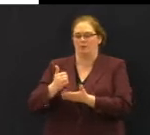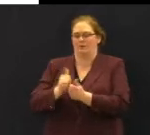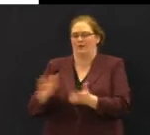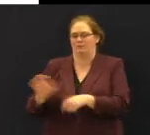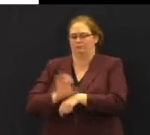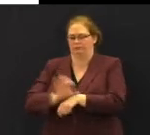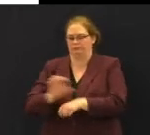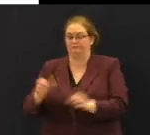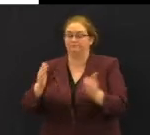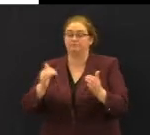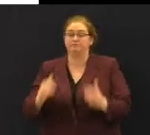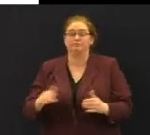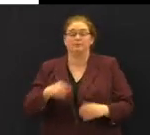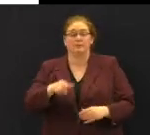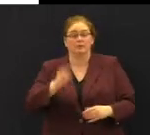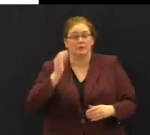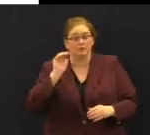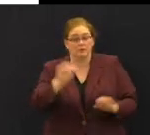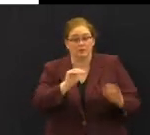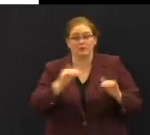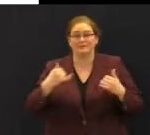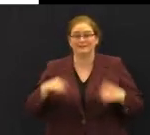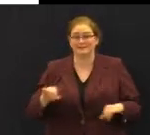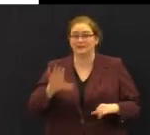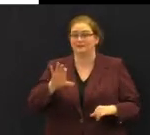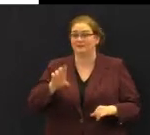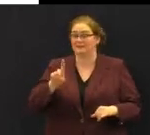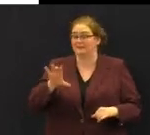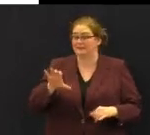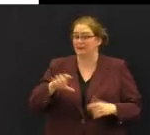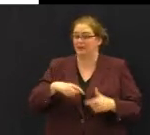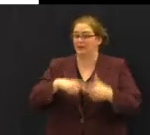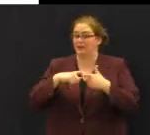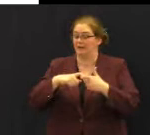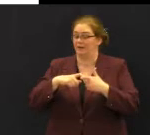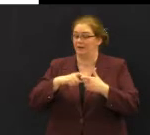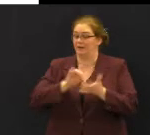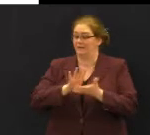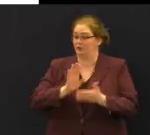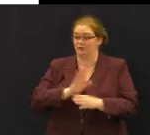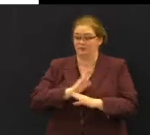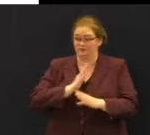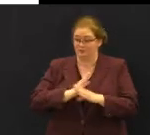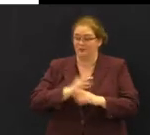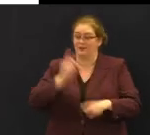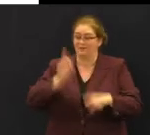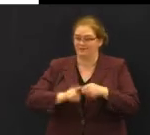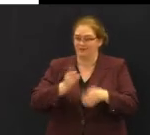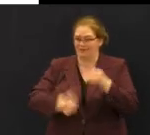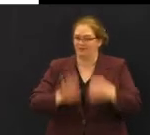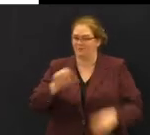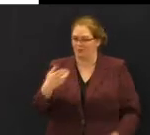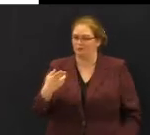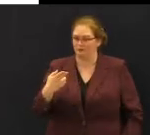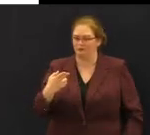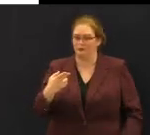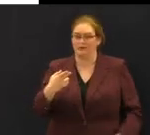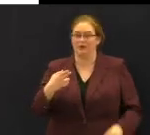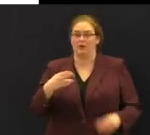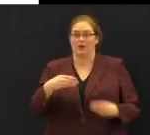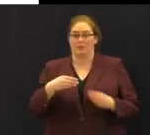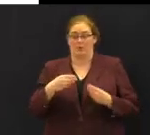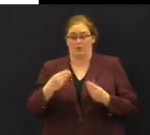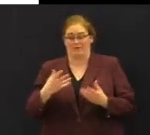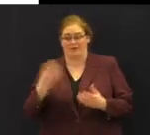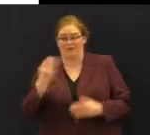I just wanted to remind residents that there is still a CDC-issued eviction moratorium in effect until the end of March. By providing a declaration to your